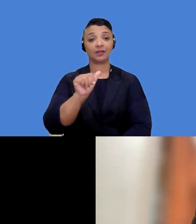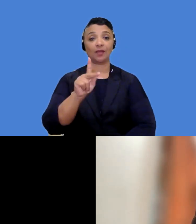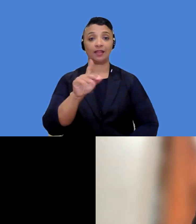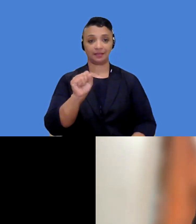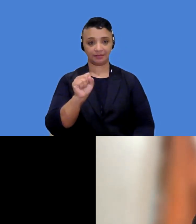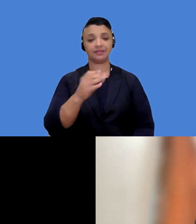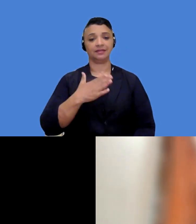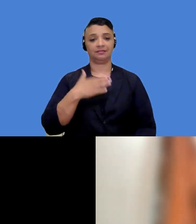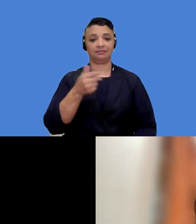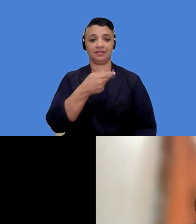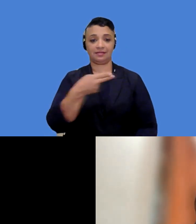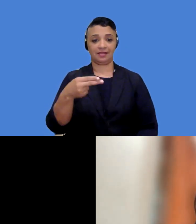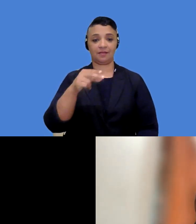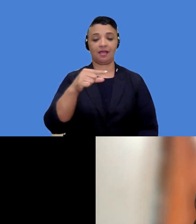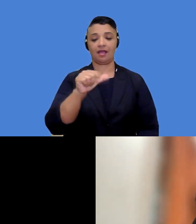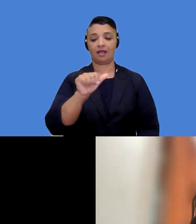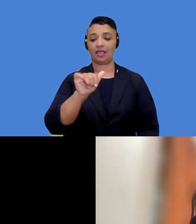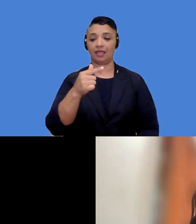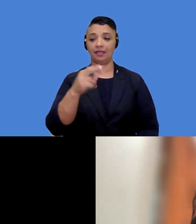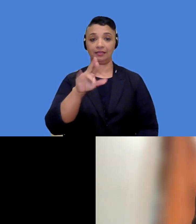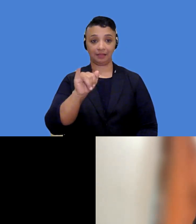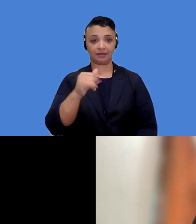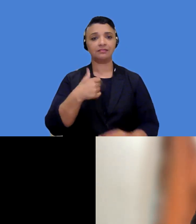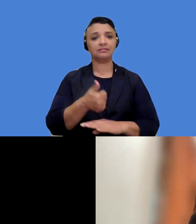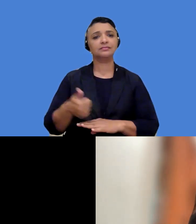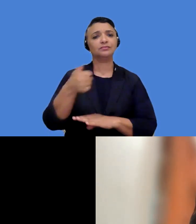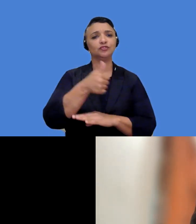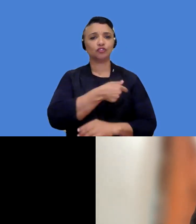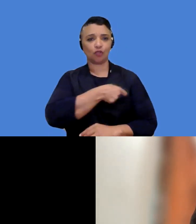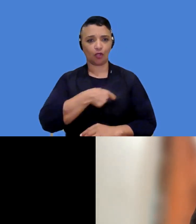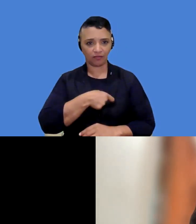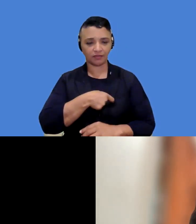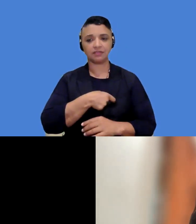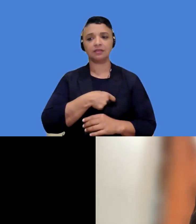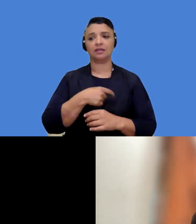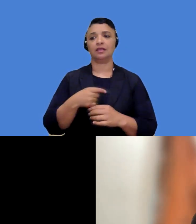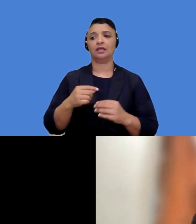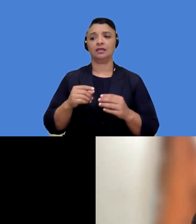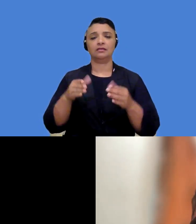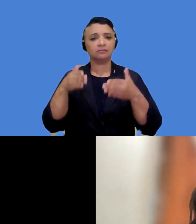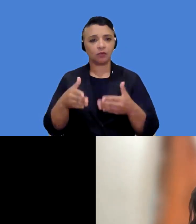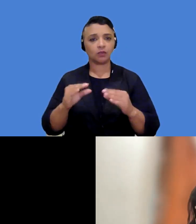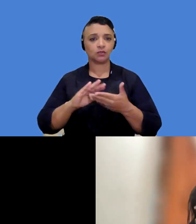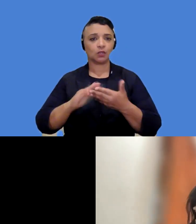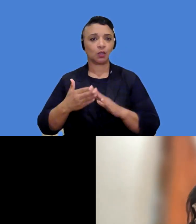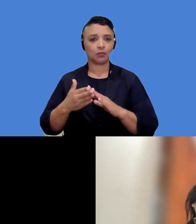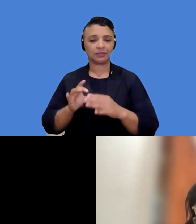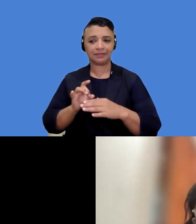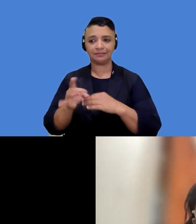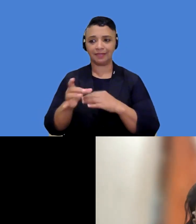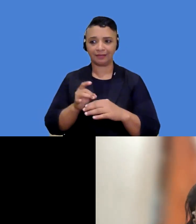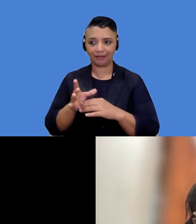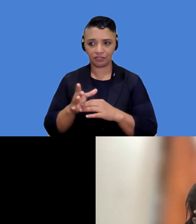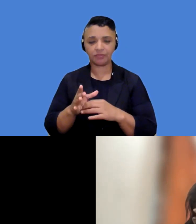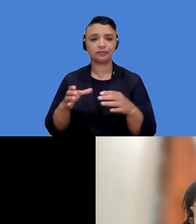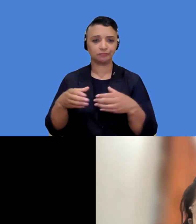for Learning and Community Engagement. A few words about this webinar before we begin with our